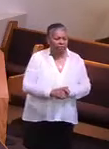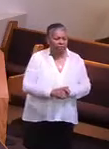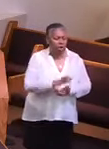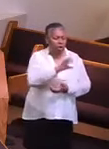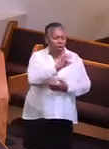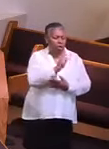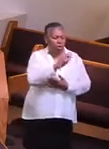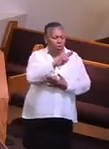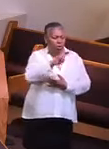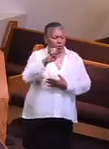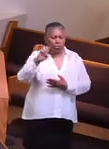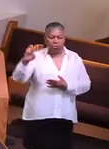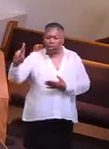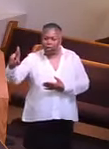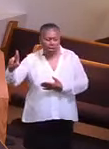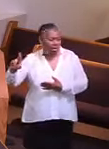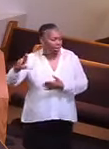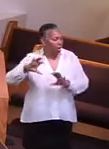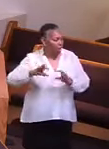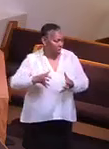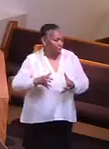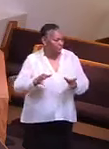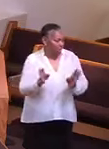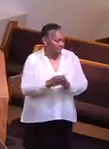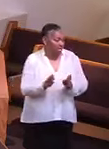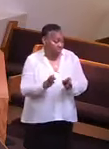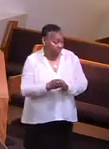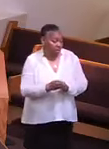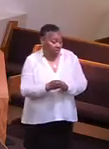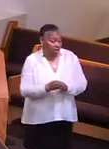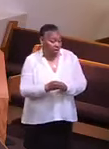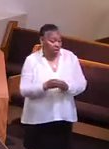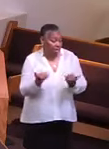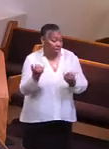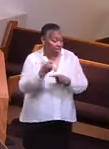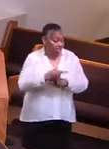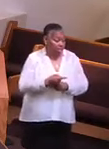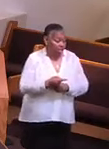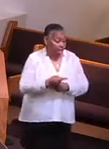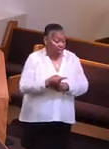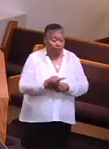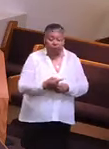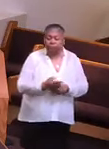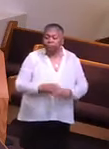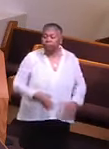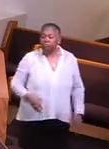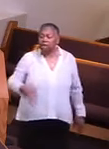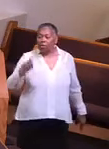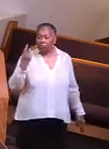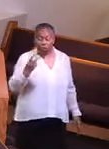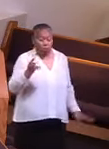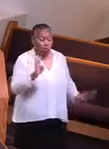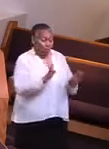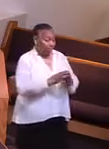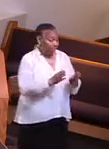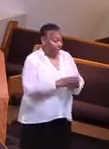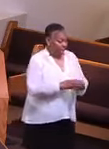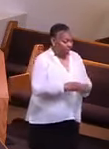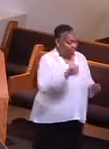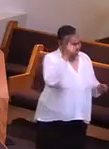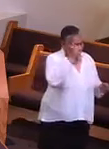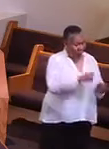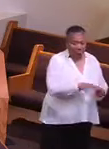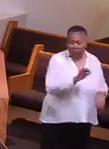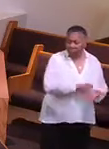club is also meeting. Is that correct? They're also meeting today right after service. So we have two meetings going on. We want to be